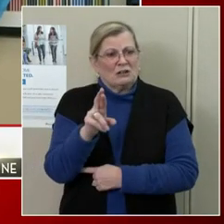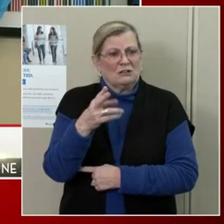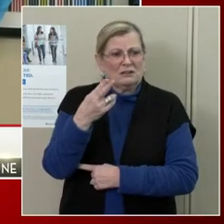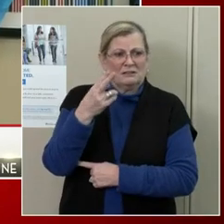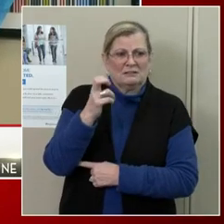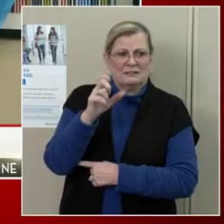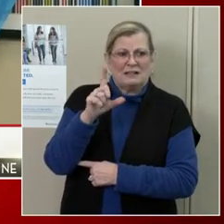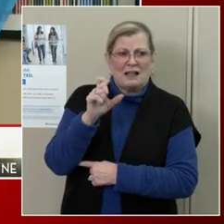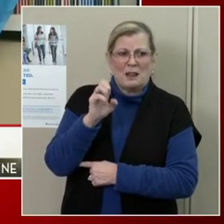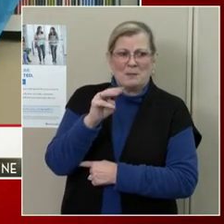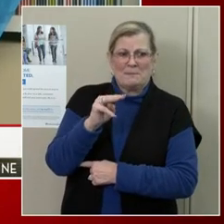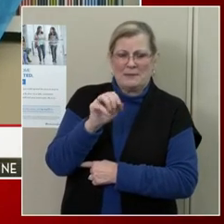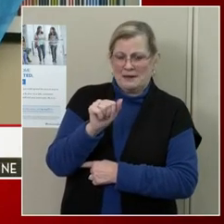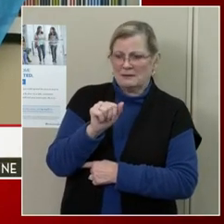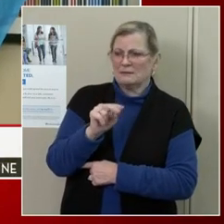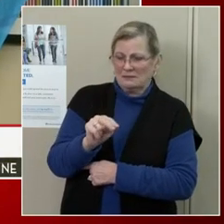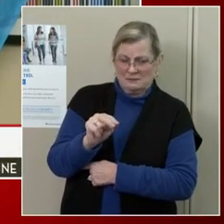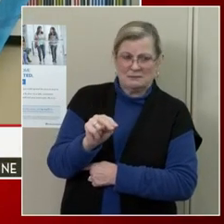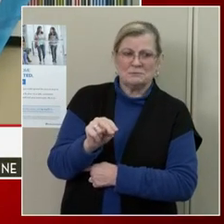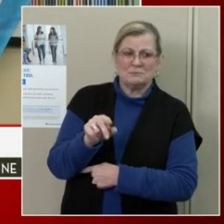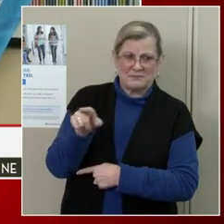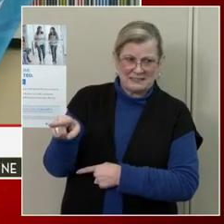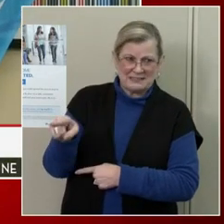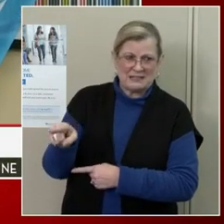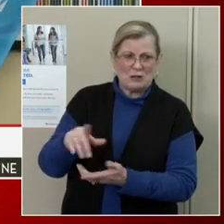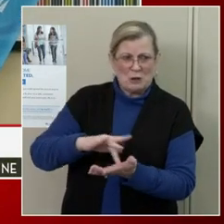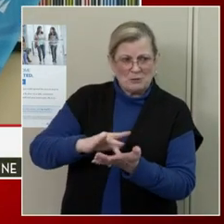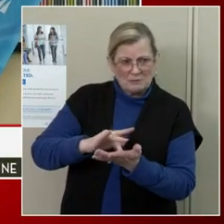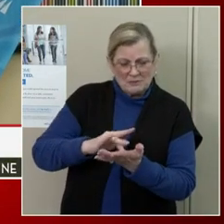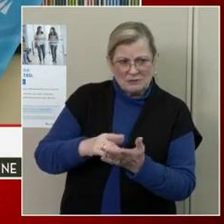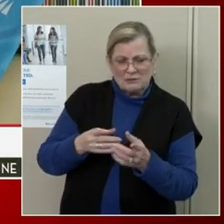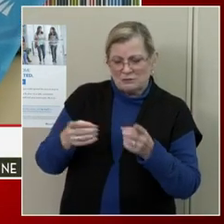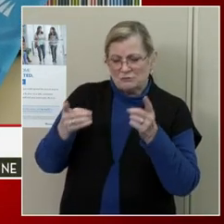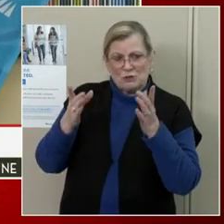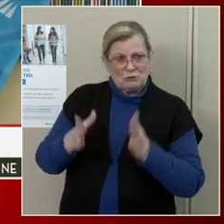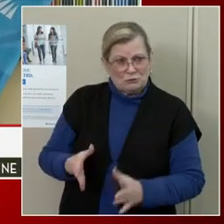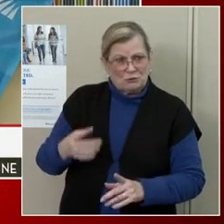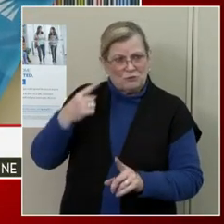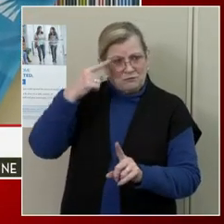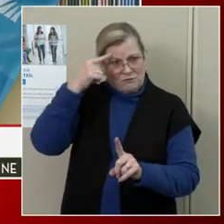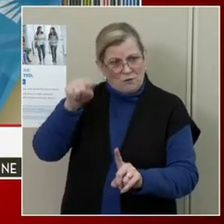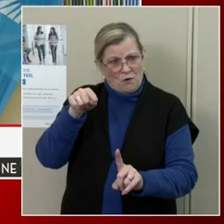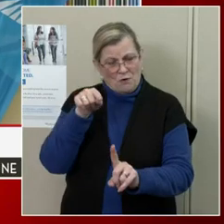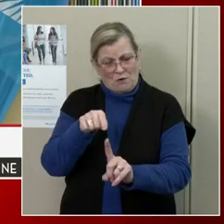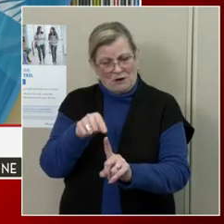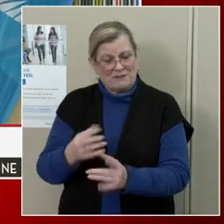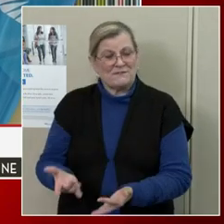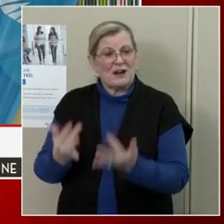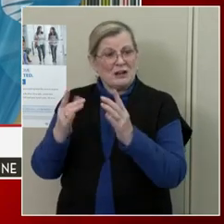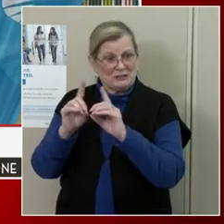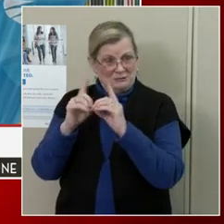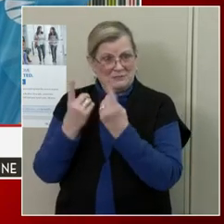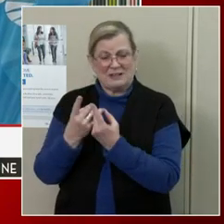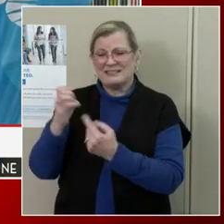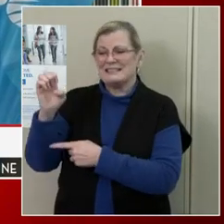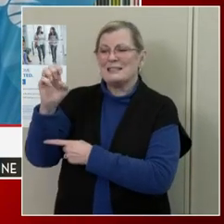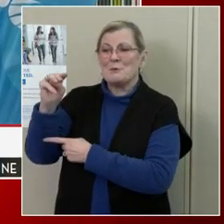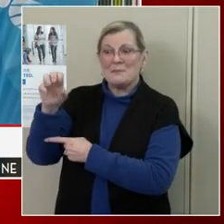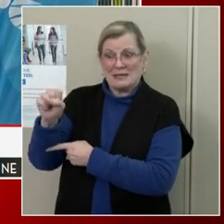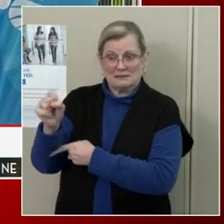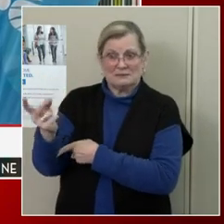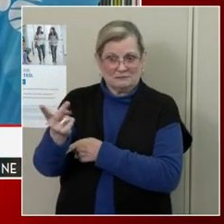medical director for Fire and EMS, and has been also very ahead of